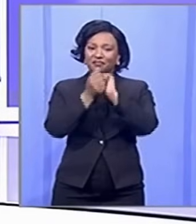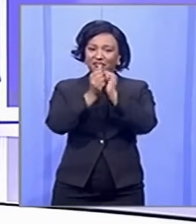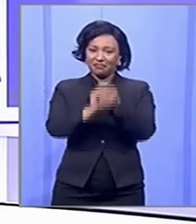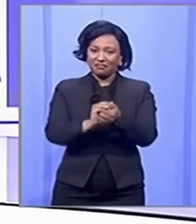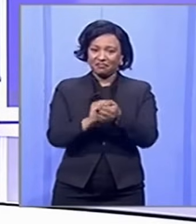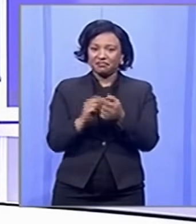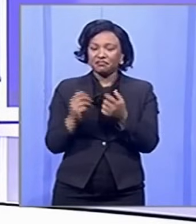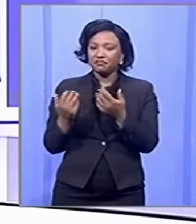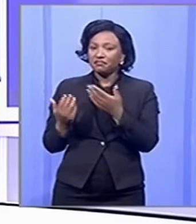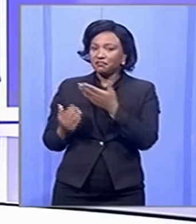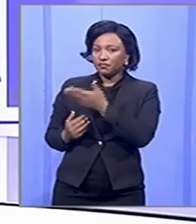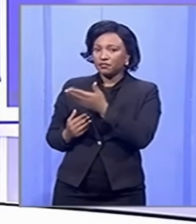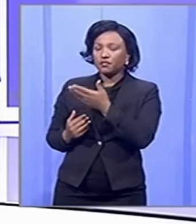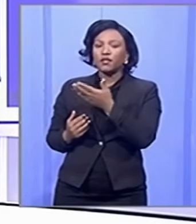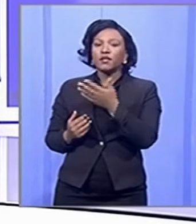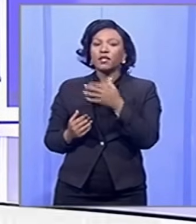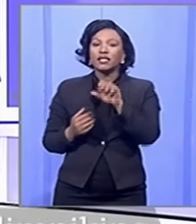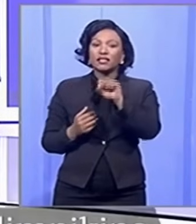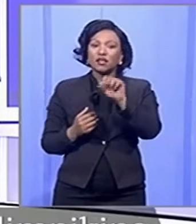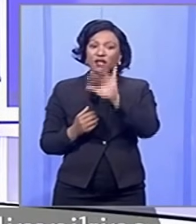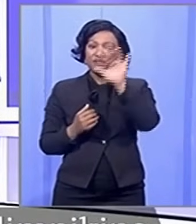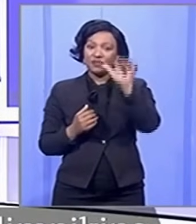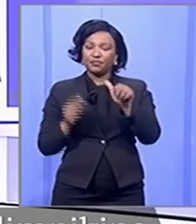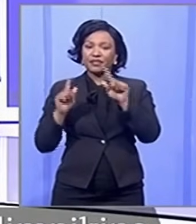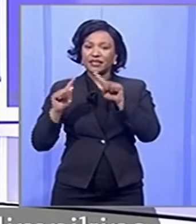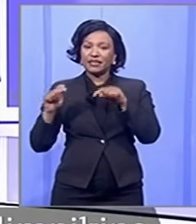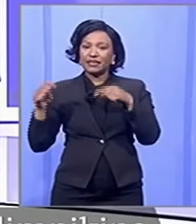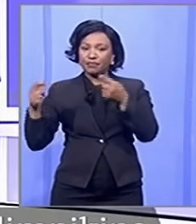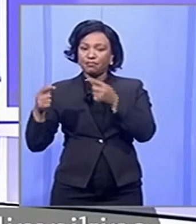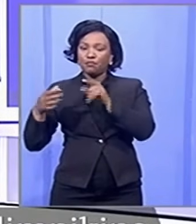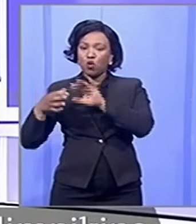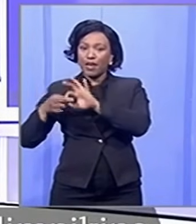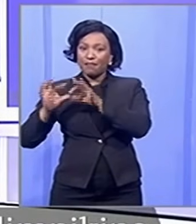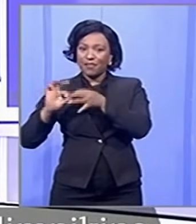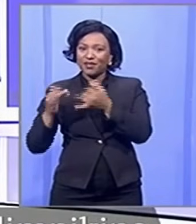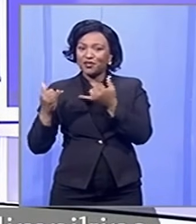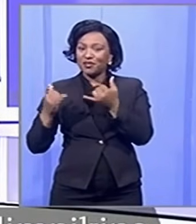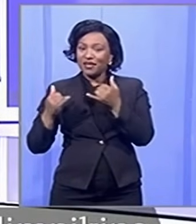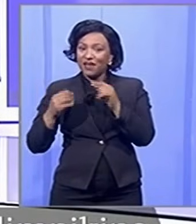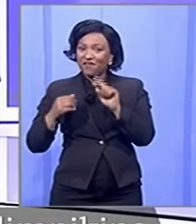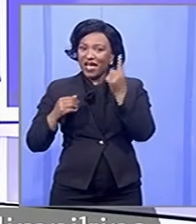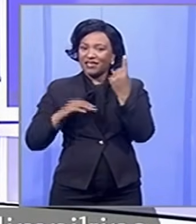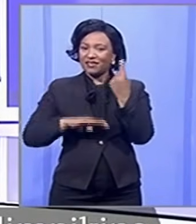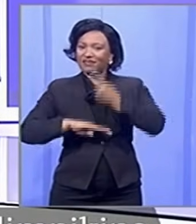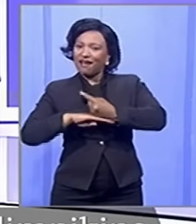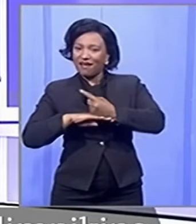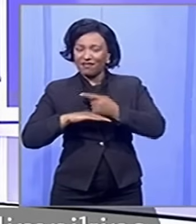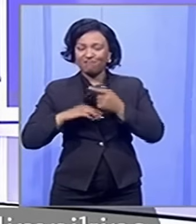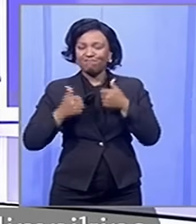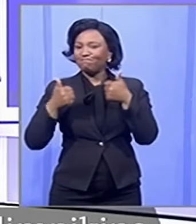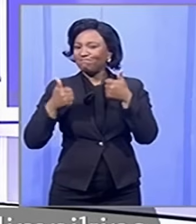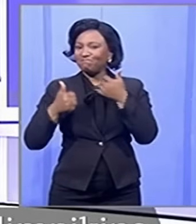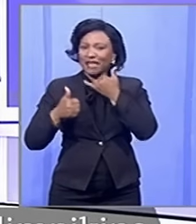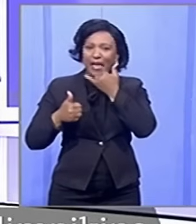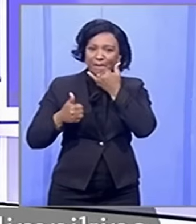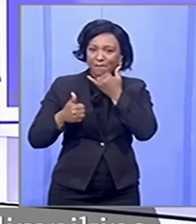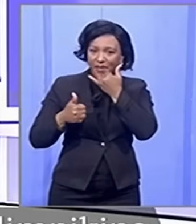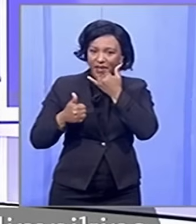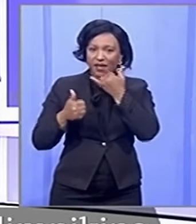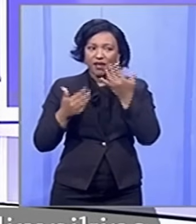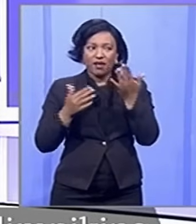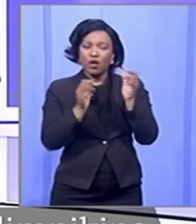Dipapading, sehlopha sa Afrika Borwa sa di-Olimpiki se ipsinne ka letšatši la mathomo la dipapadi tša di-Olimpiki